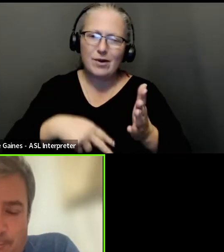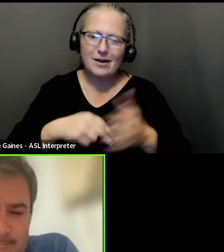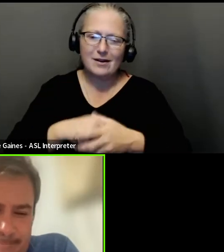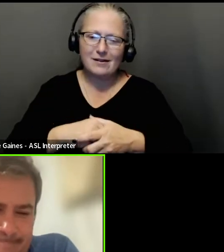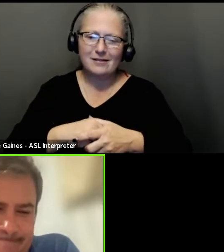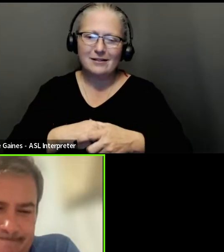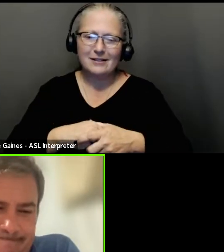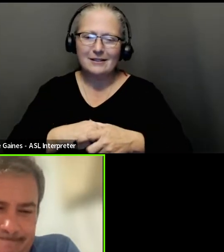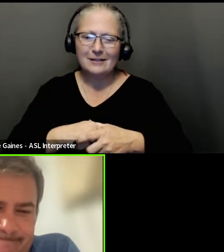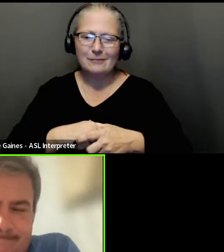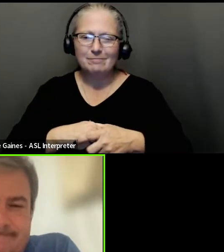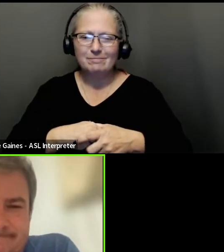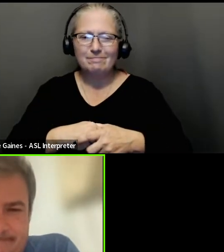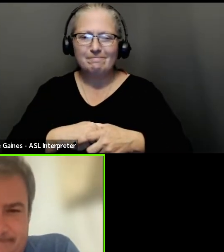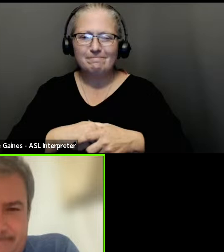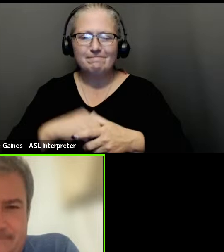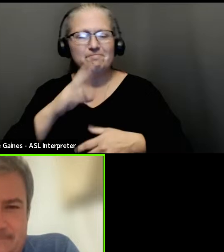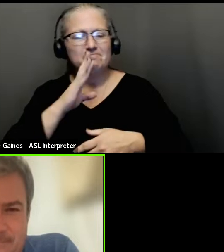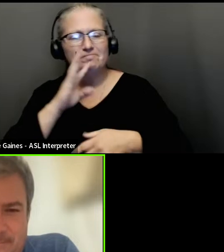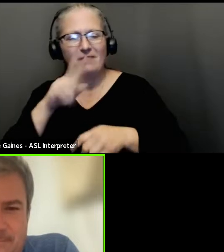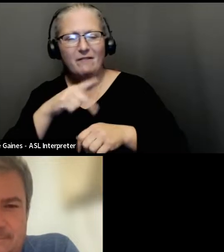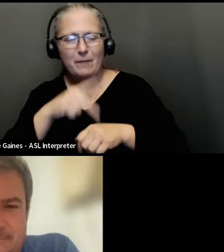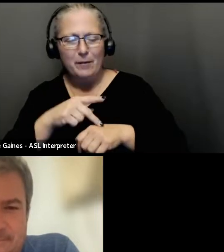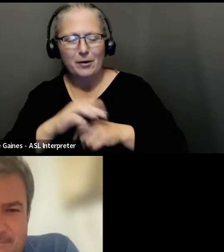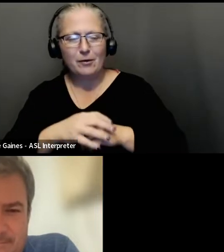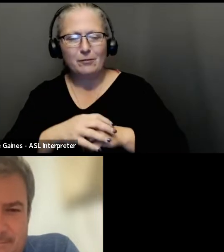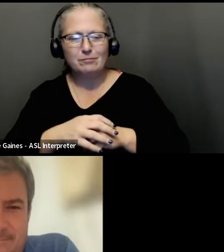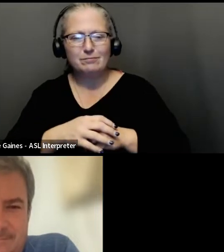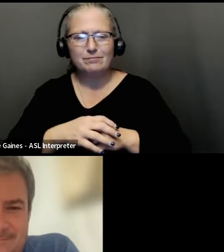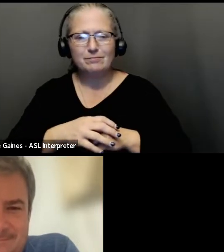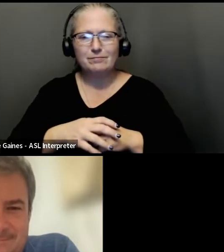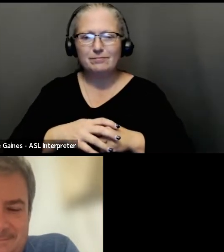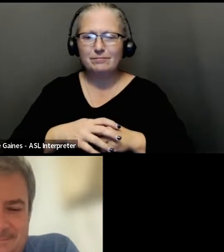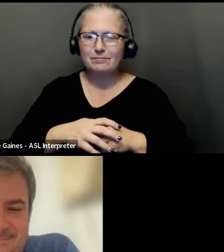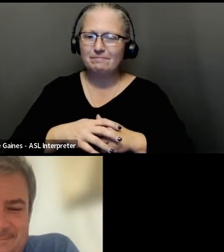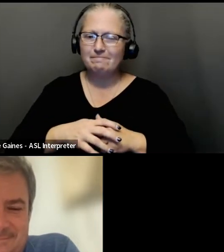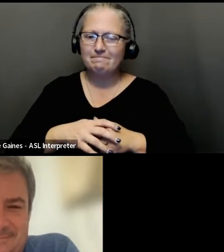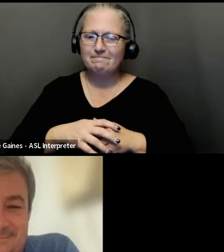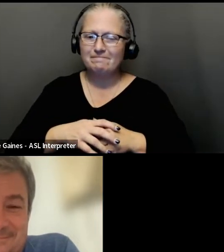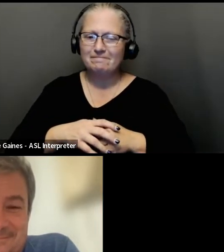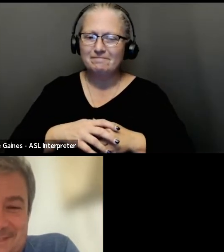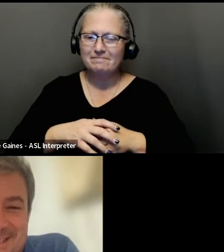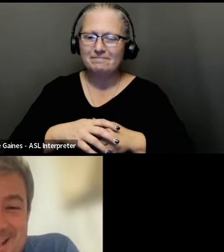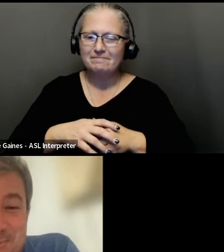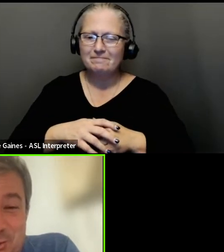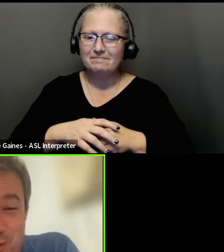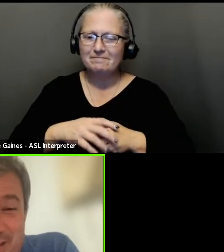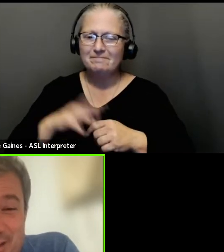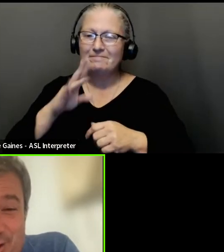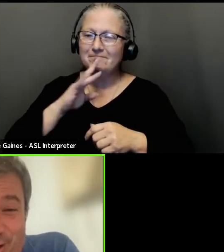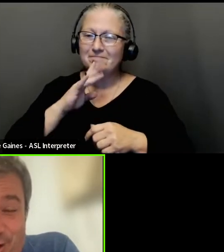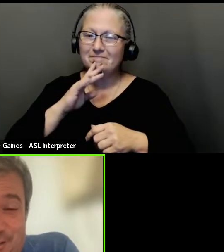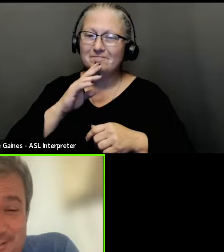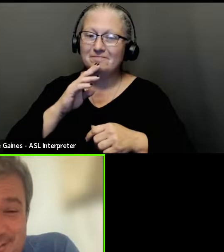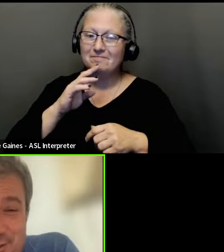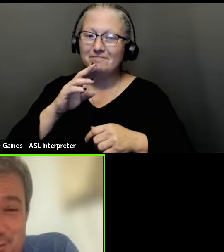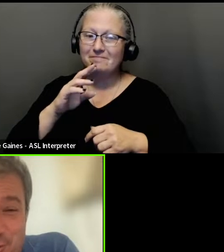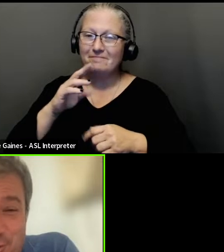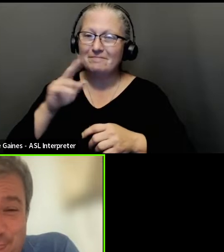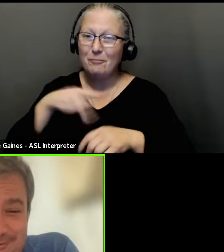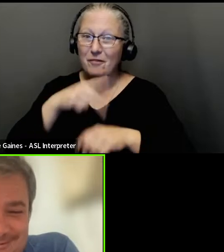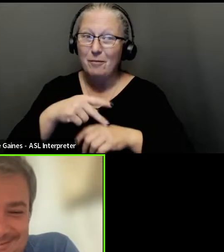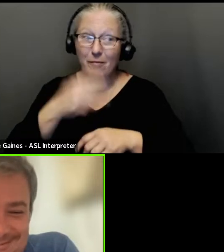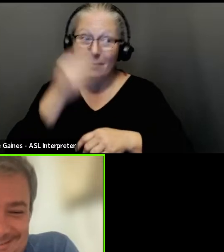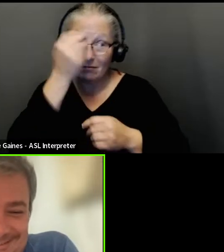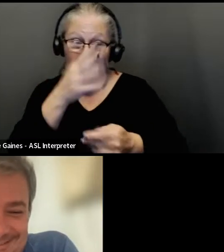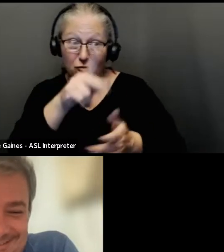Salamat po. Yes. How about mahal na mahal kita? That means you love us all. Just so you